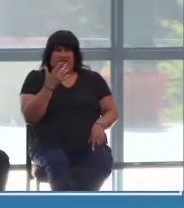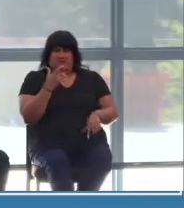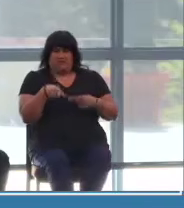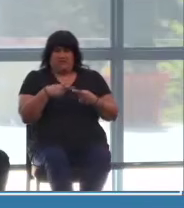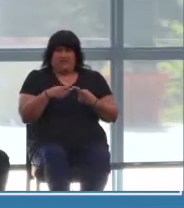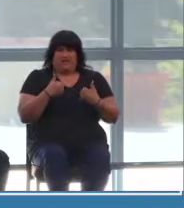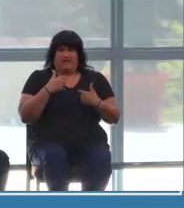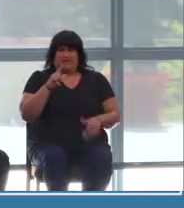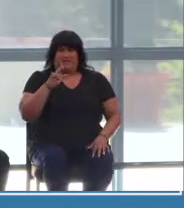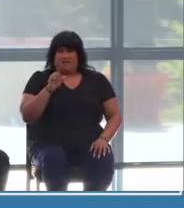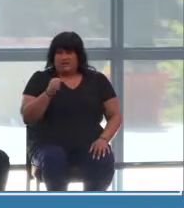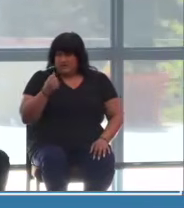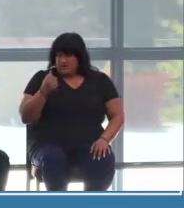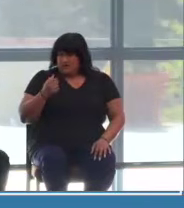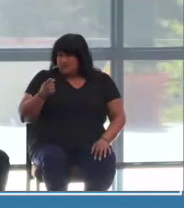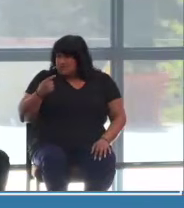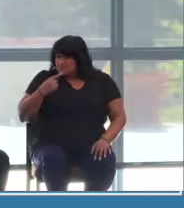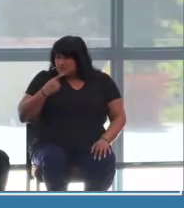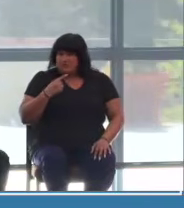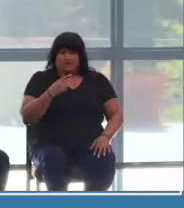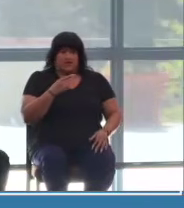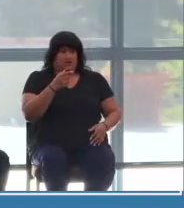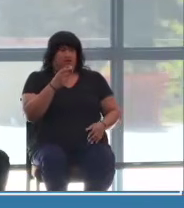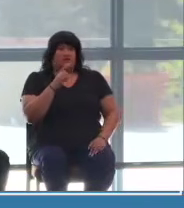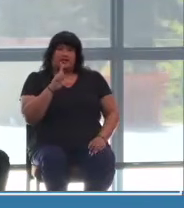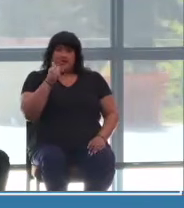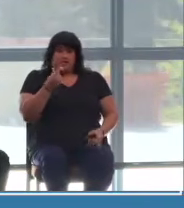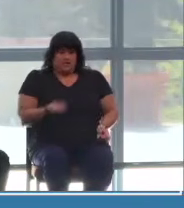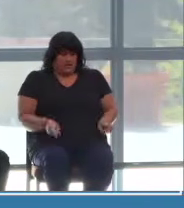Sit crisscross or put pressure on my legs.